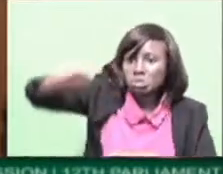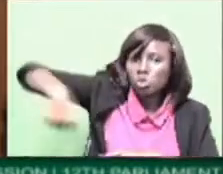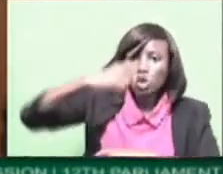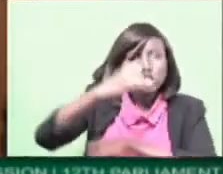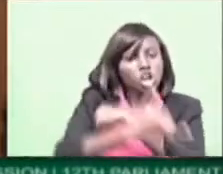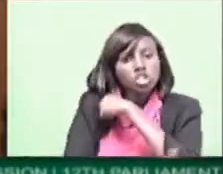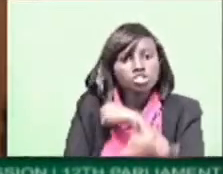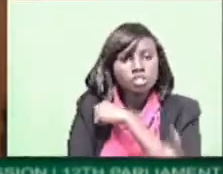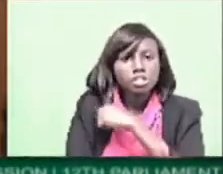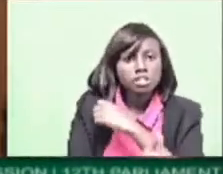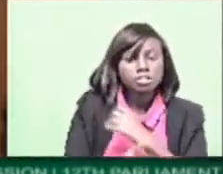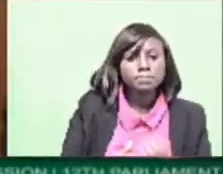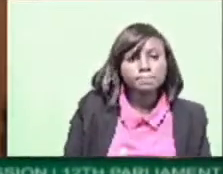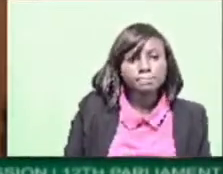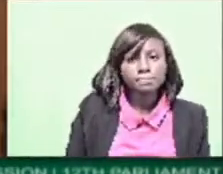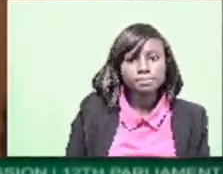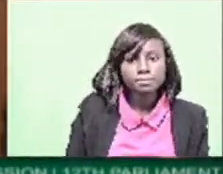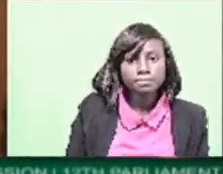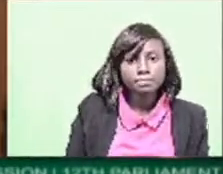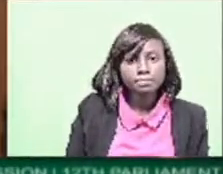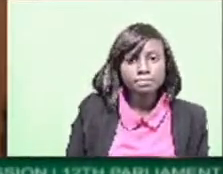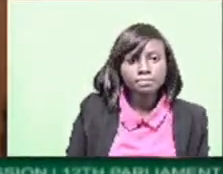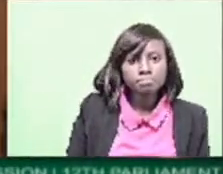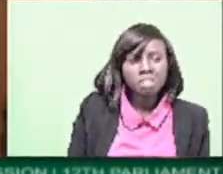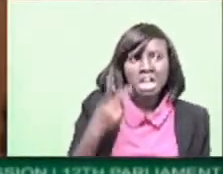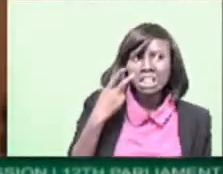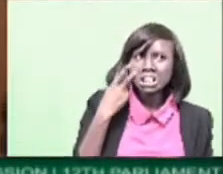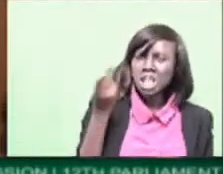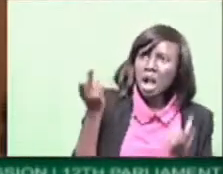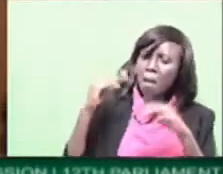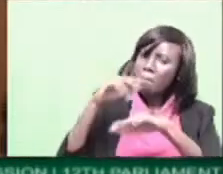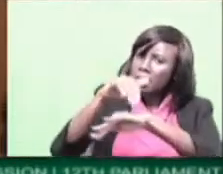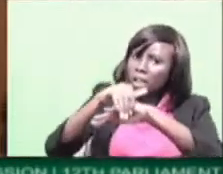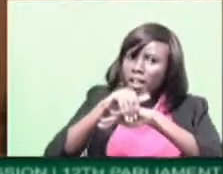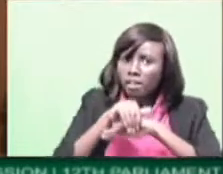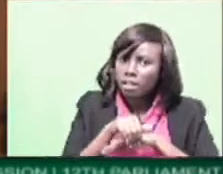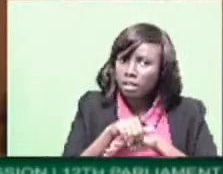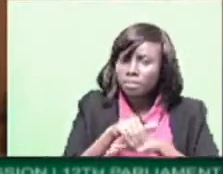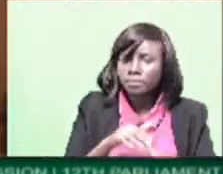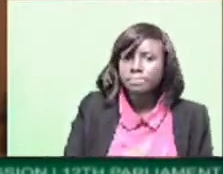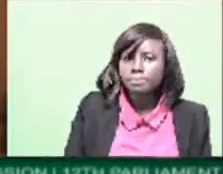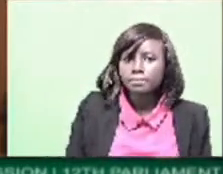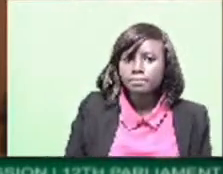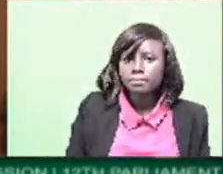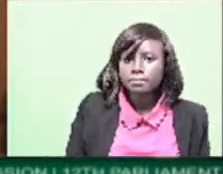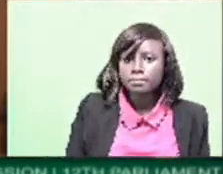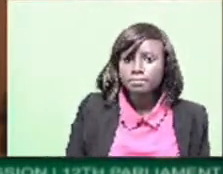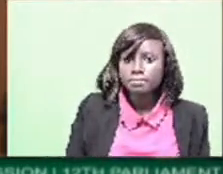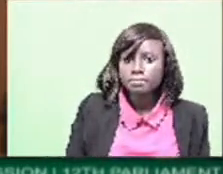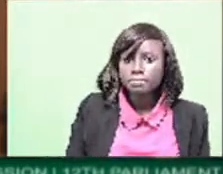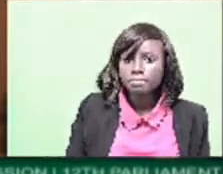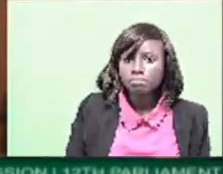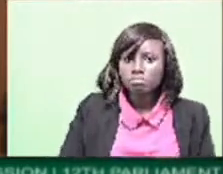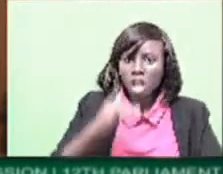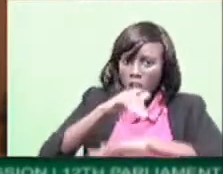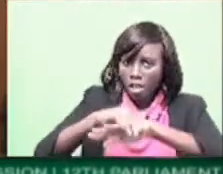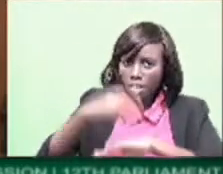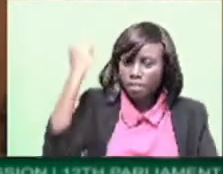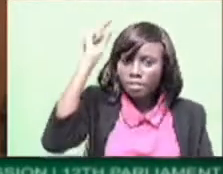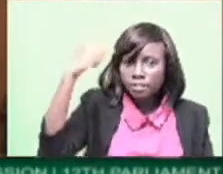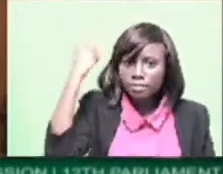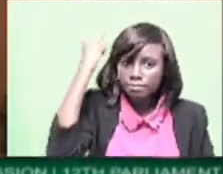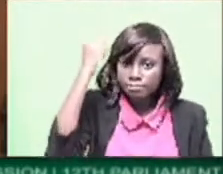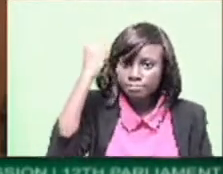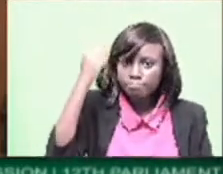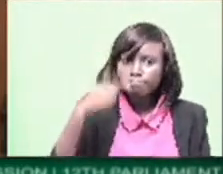one of the things that I saw that happen in England was that the English government, they